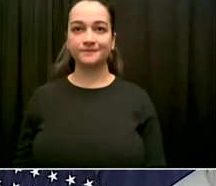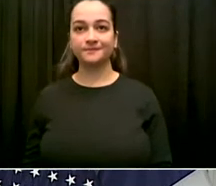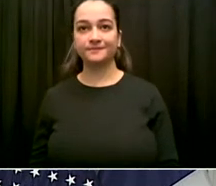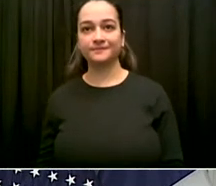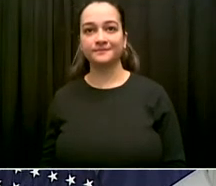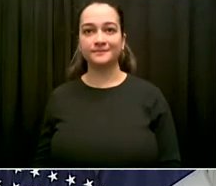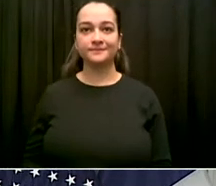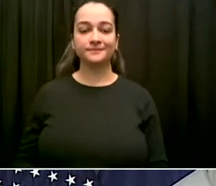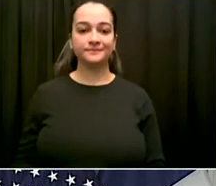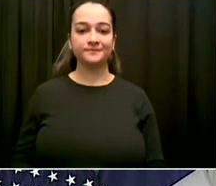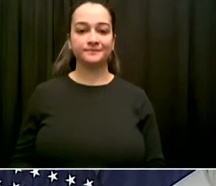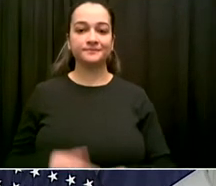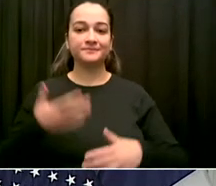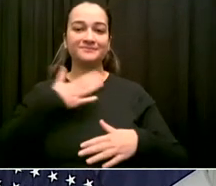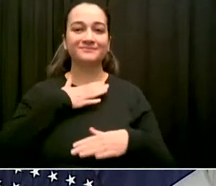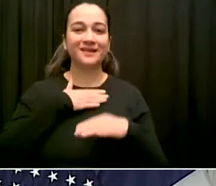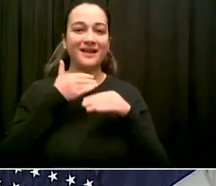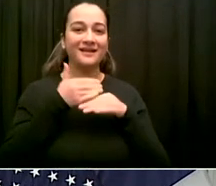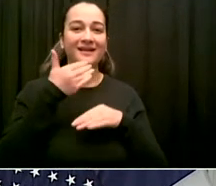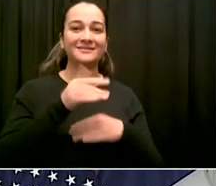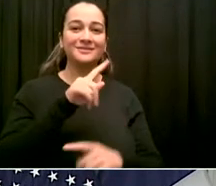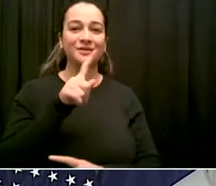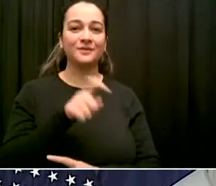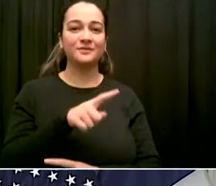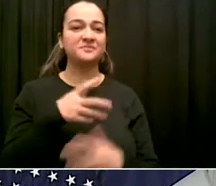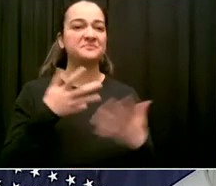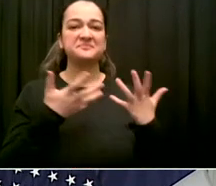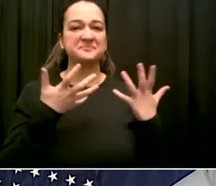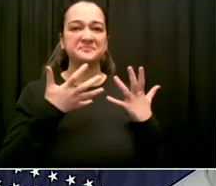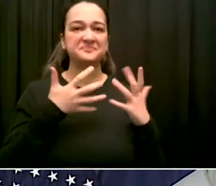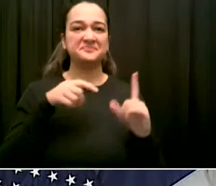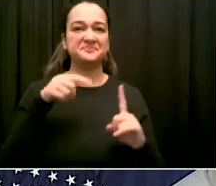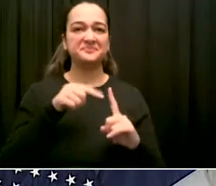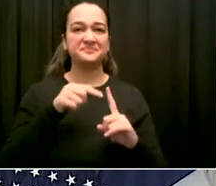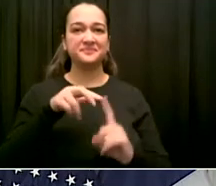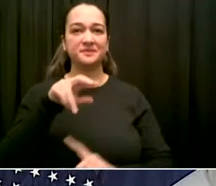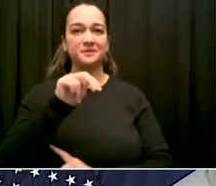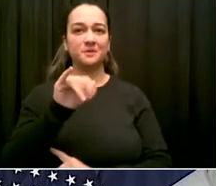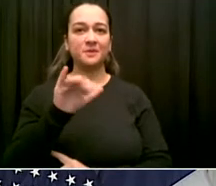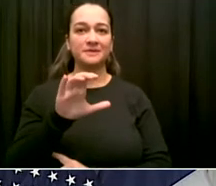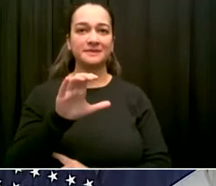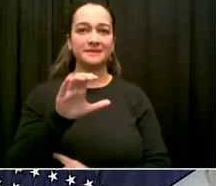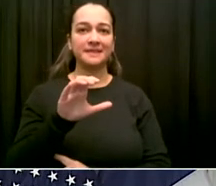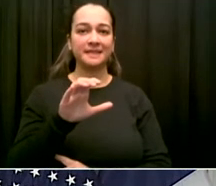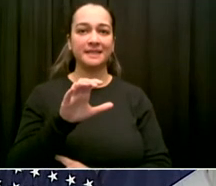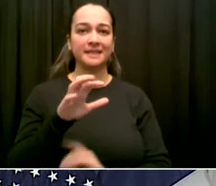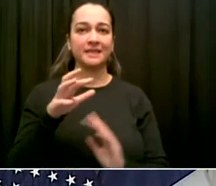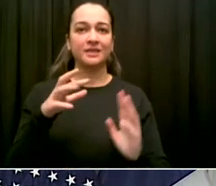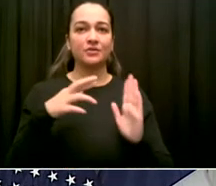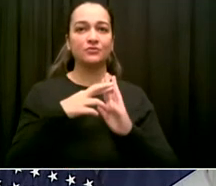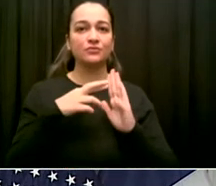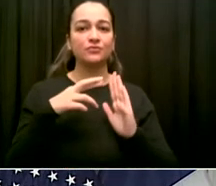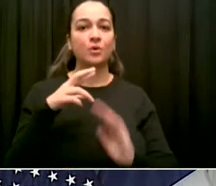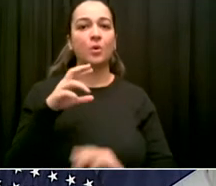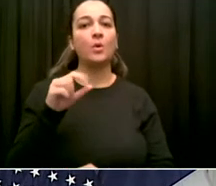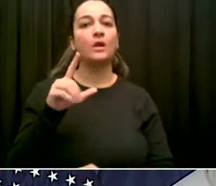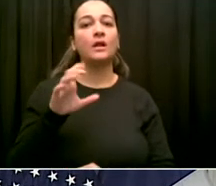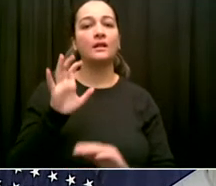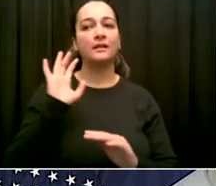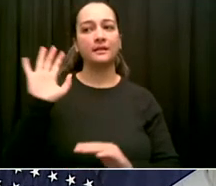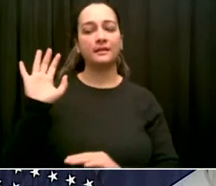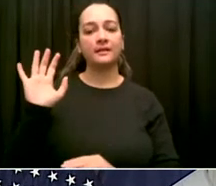the city's role in opening up theaters. It's kind of related to this passport question